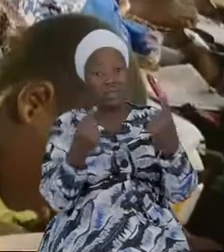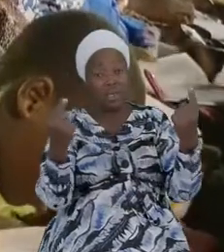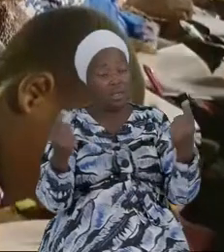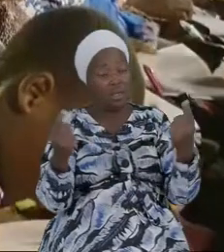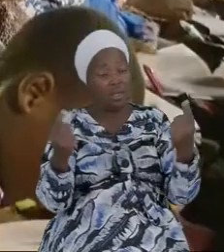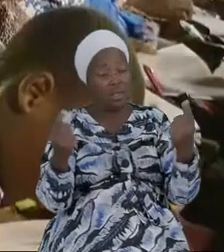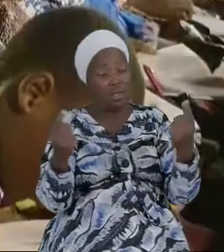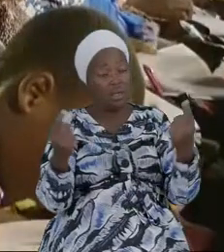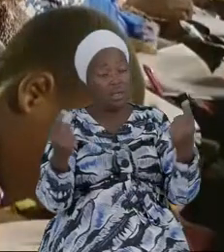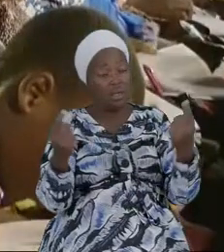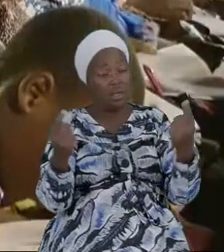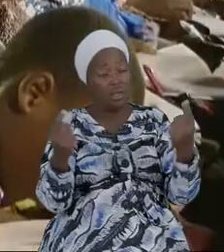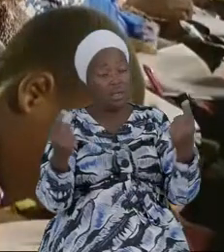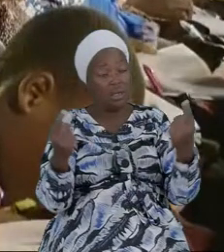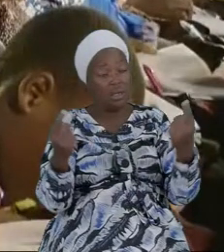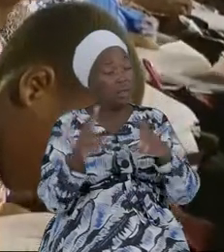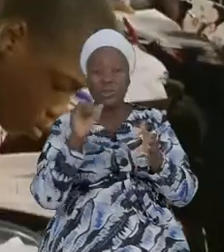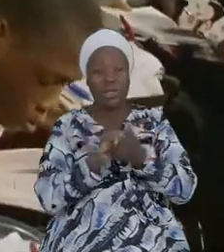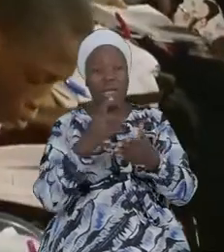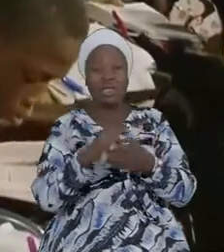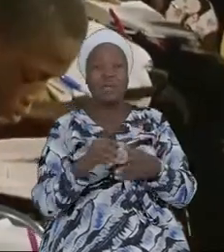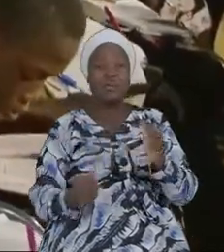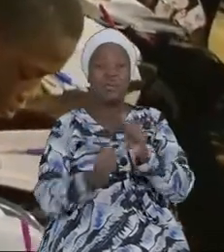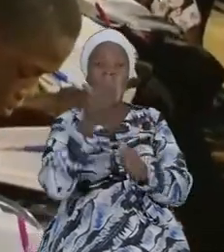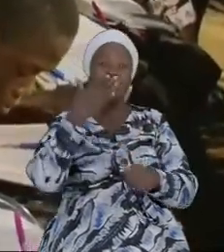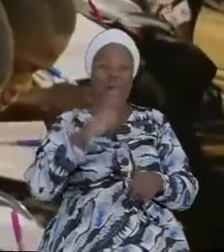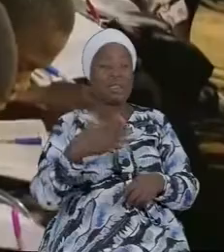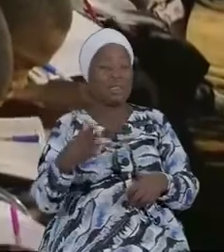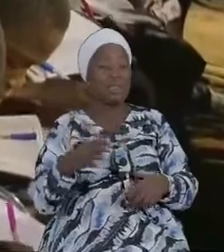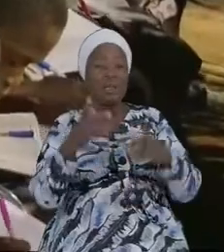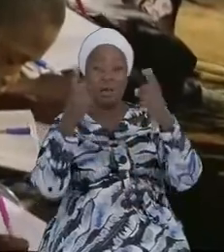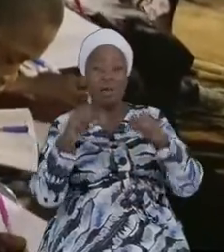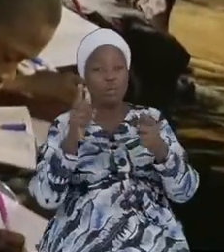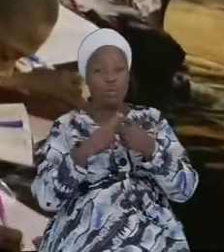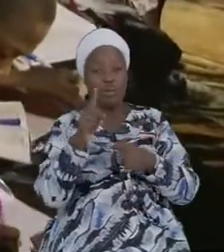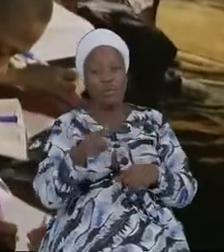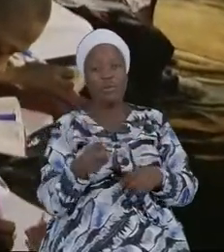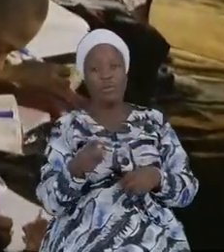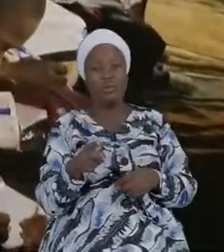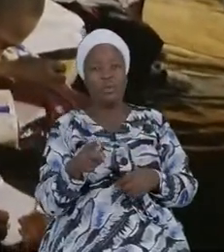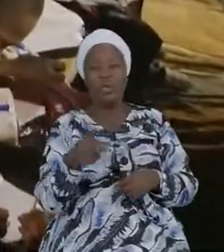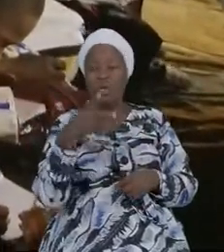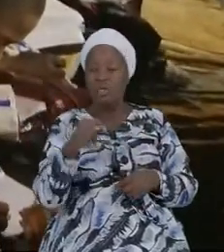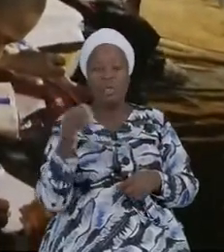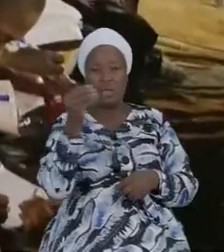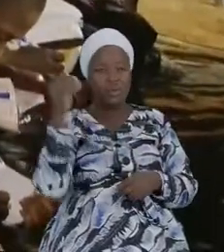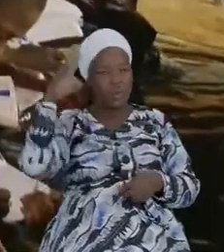no more, lest a worse thing come on thee. The grace to live right, you